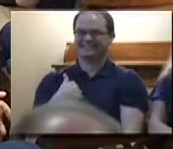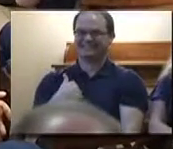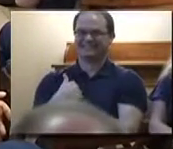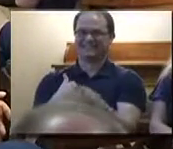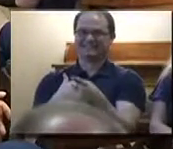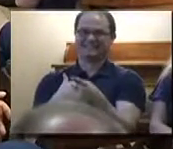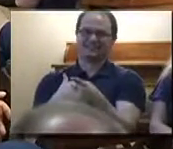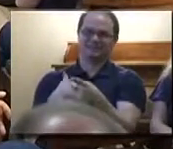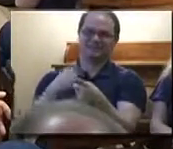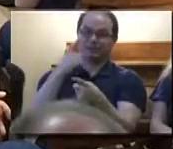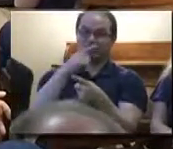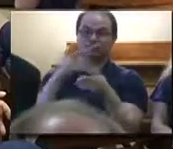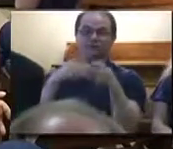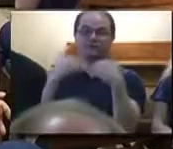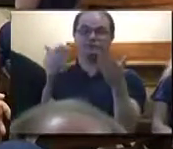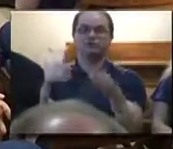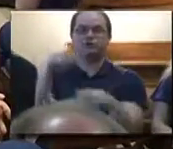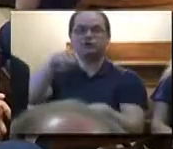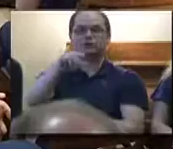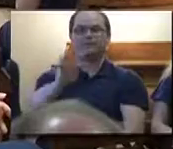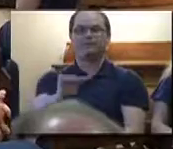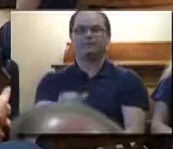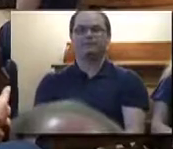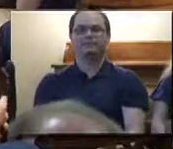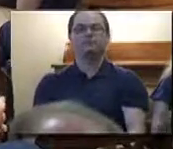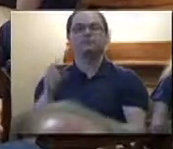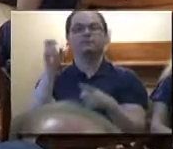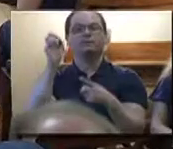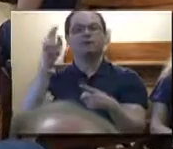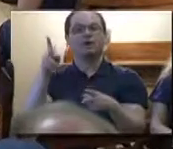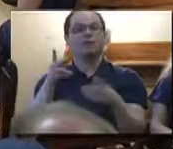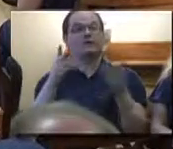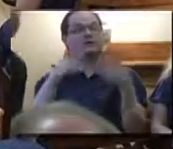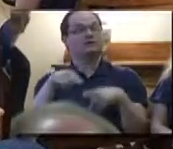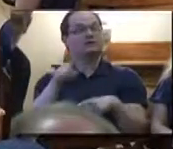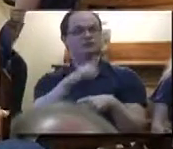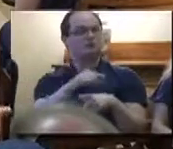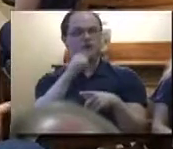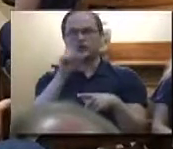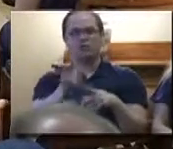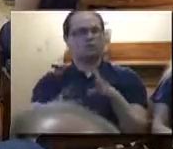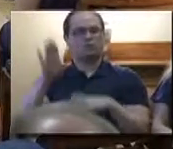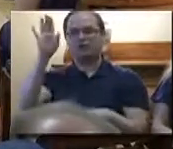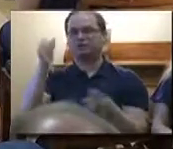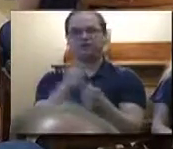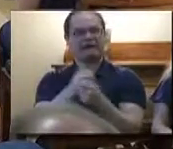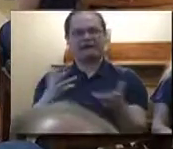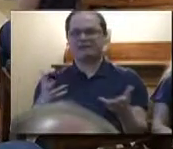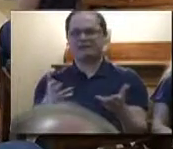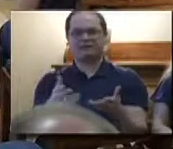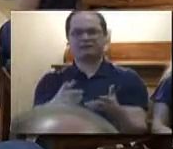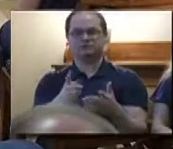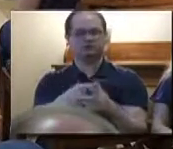Can we move right to the Q&A? Yes, let's do. So, folks, you don't need to raise your hand or anything.